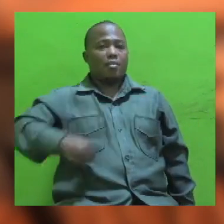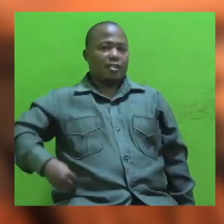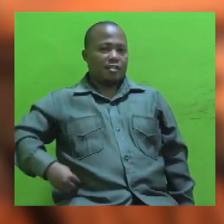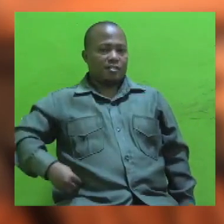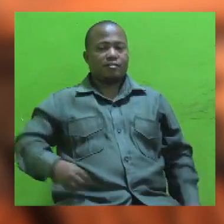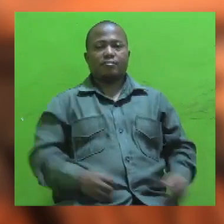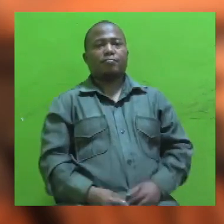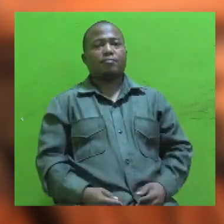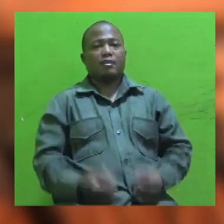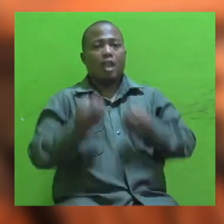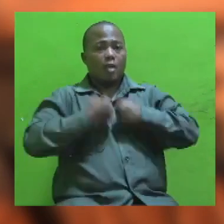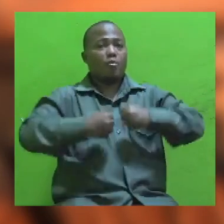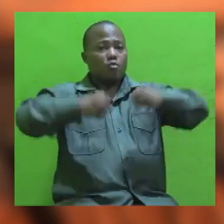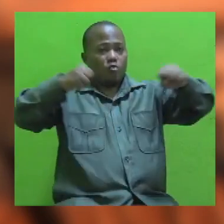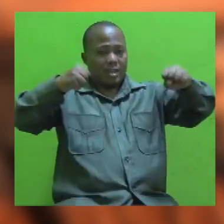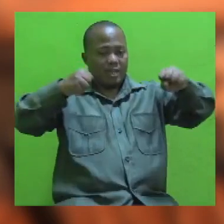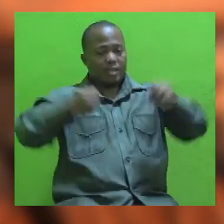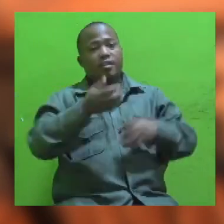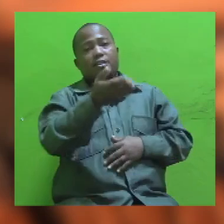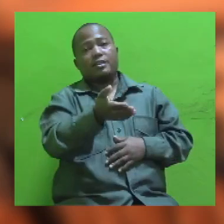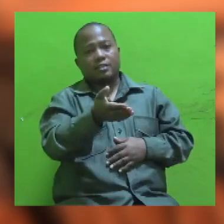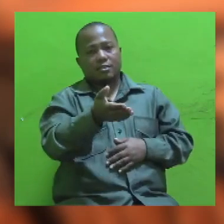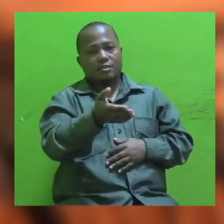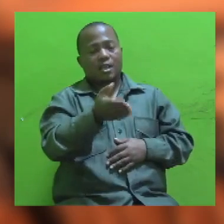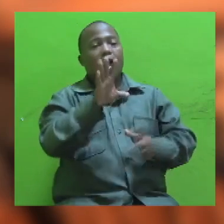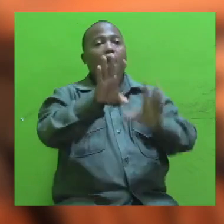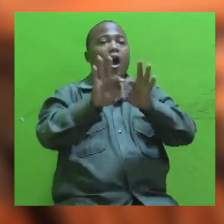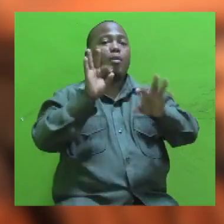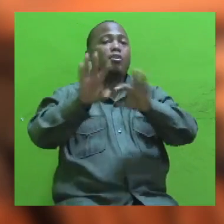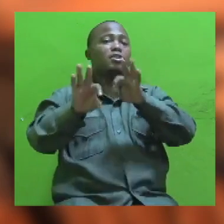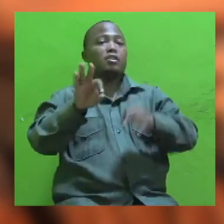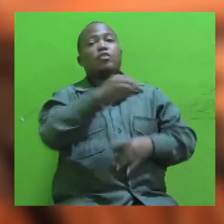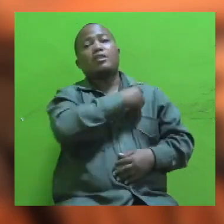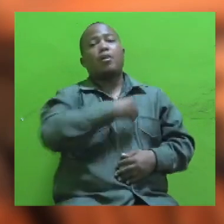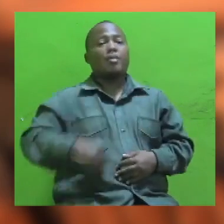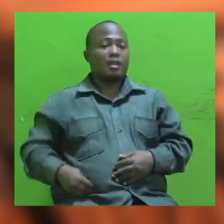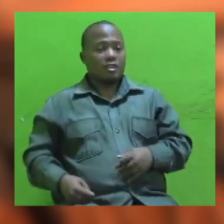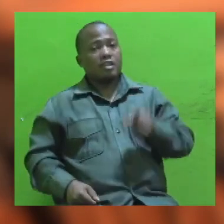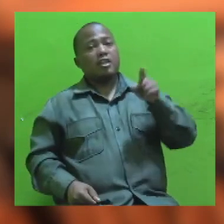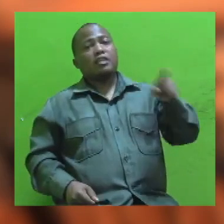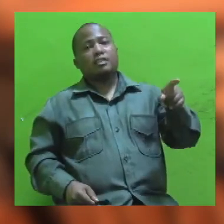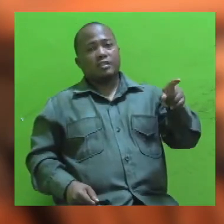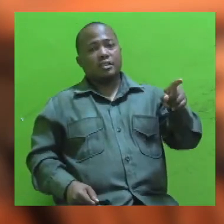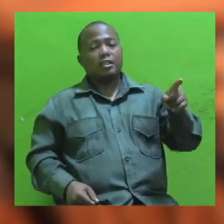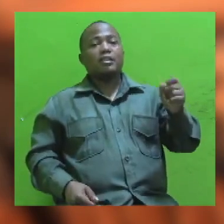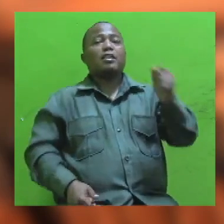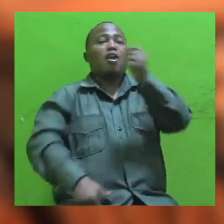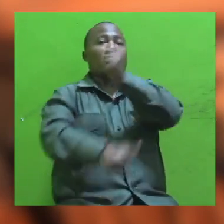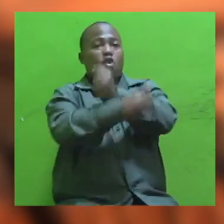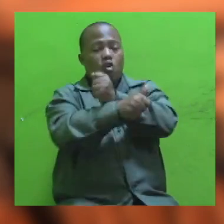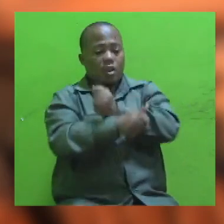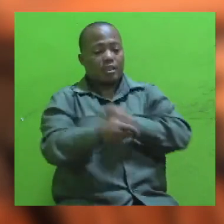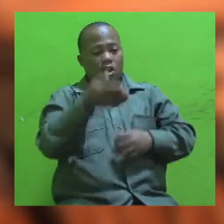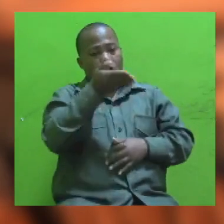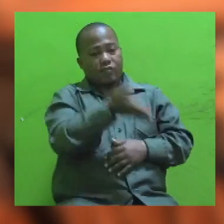DED, who appointed by, not dead, DED. He or she is the secretary of the district councils.